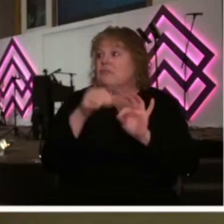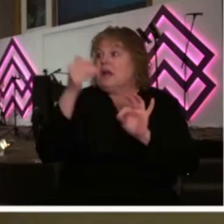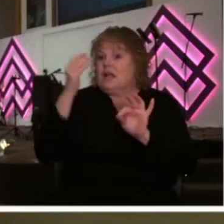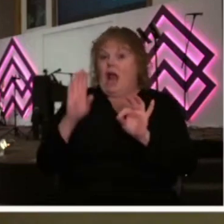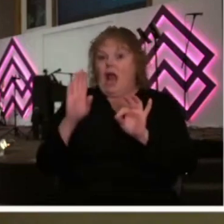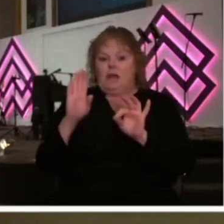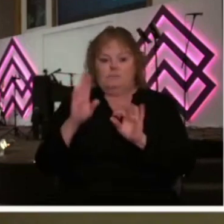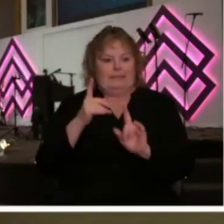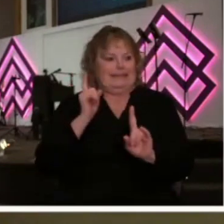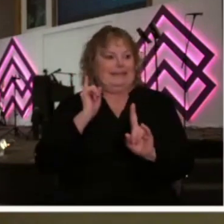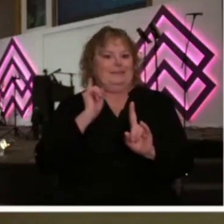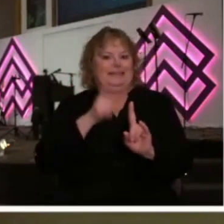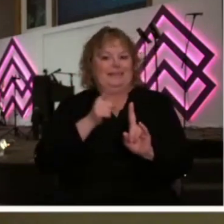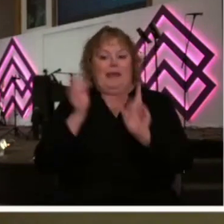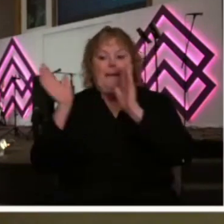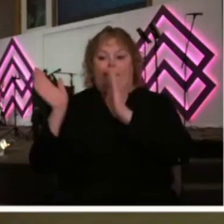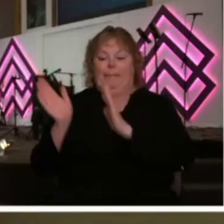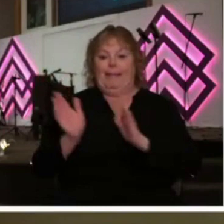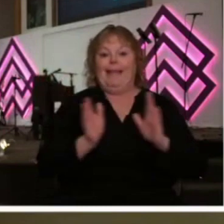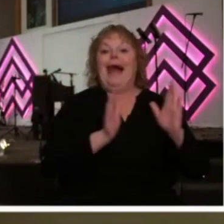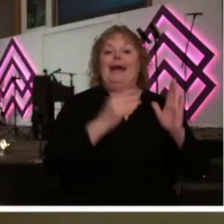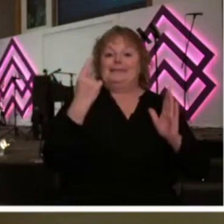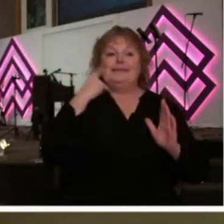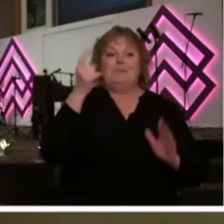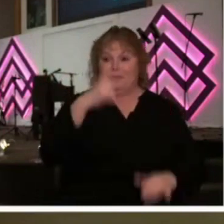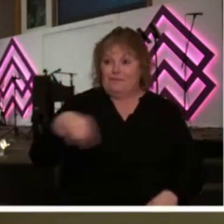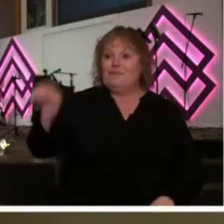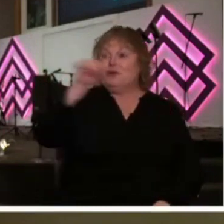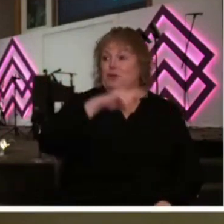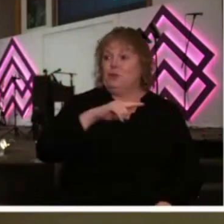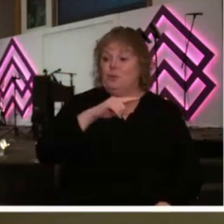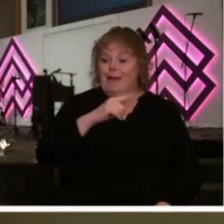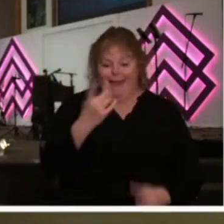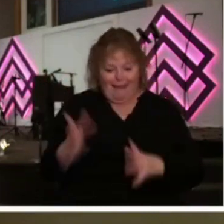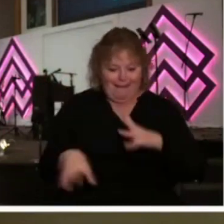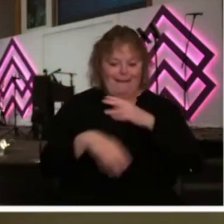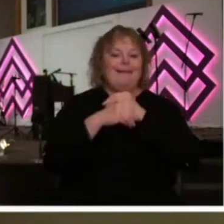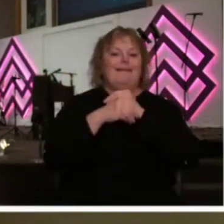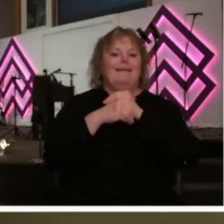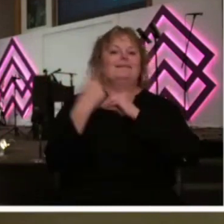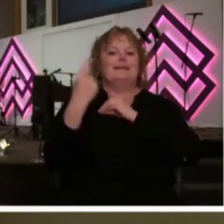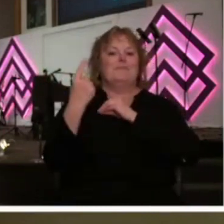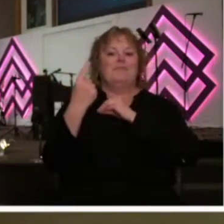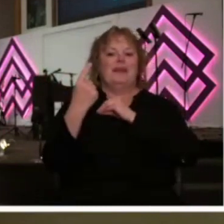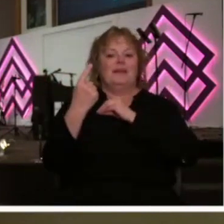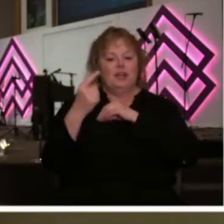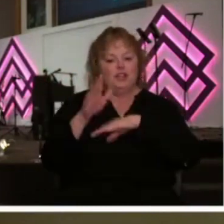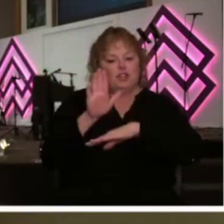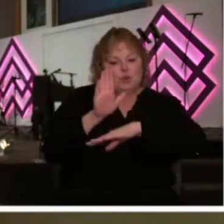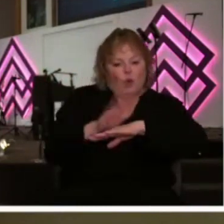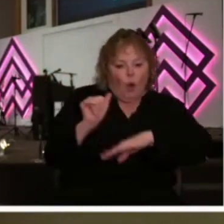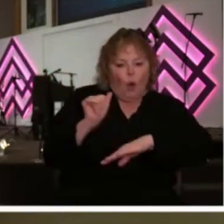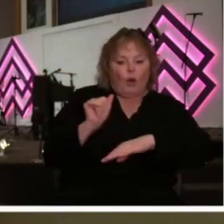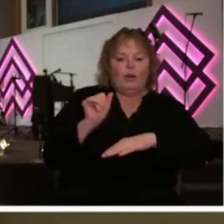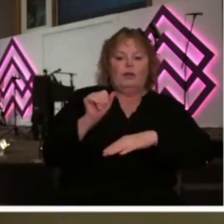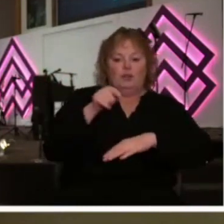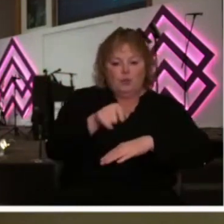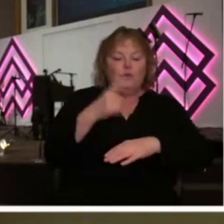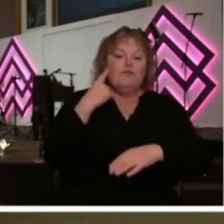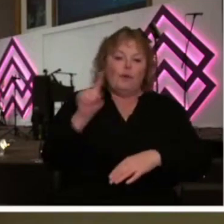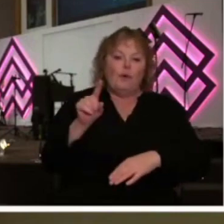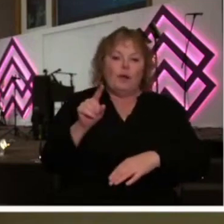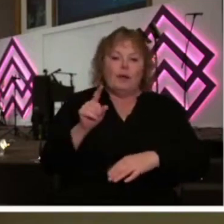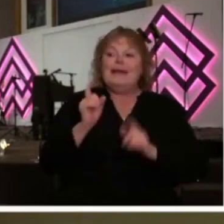not specifically plan and have something that he has built into you that he wanted to call out at a key moment of time. He's placed